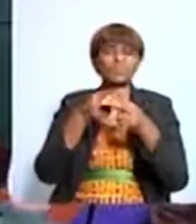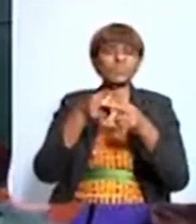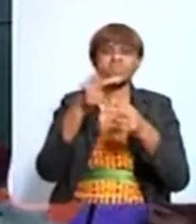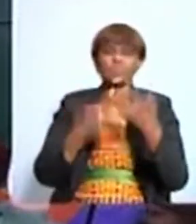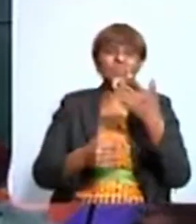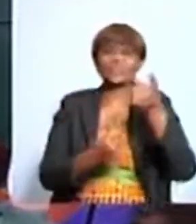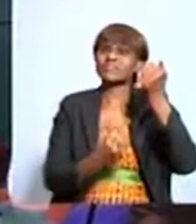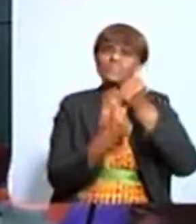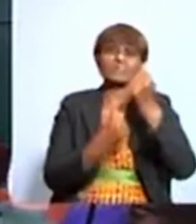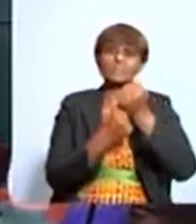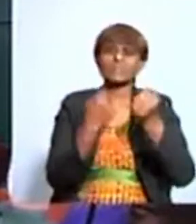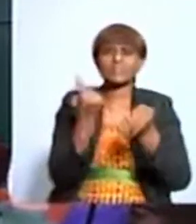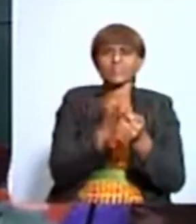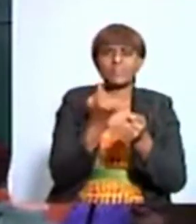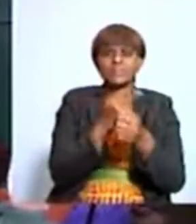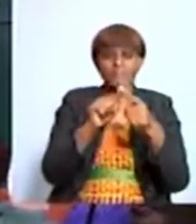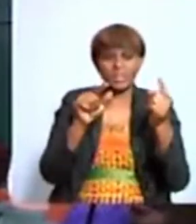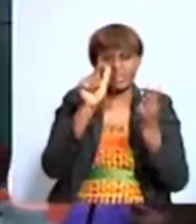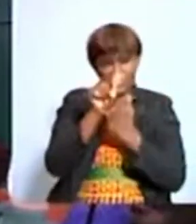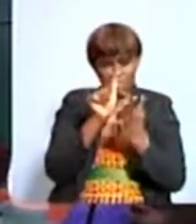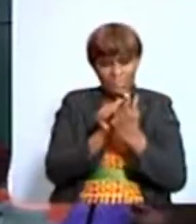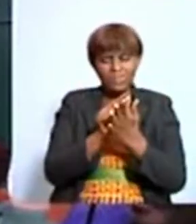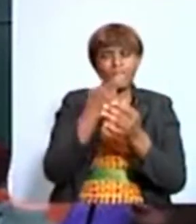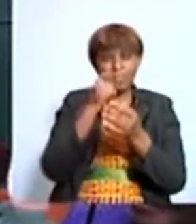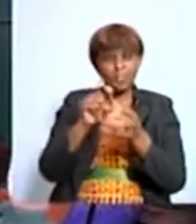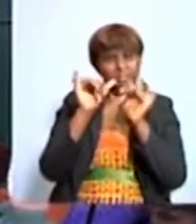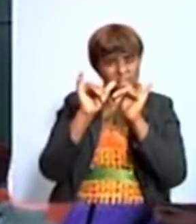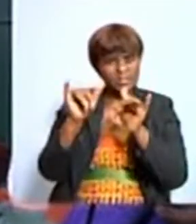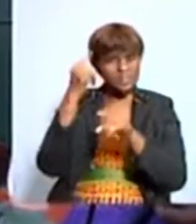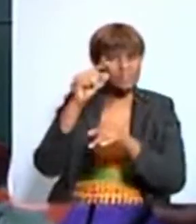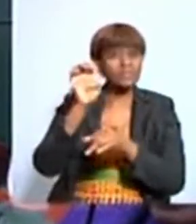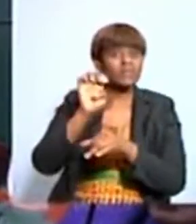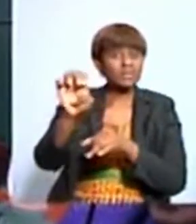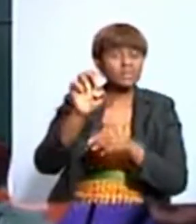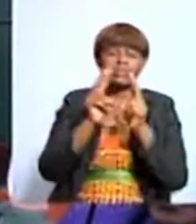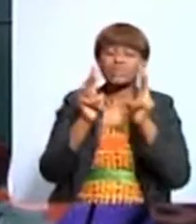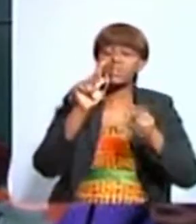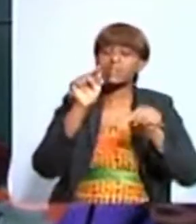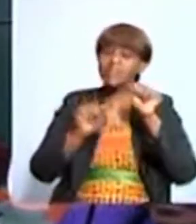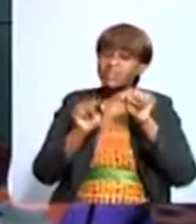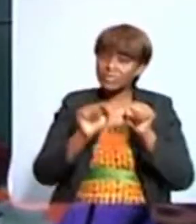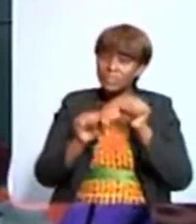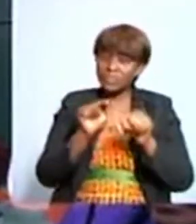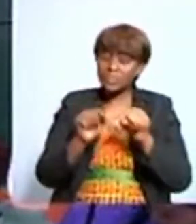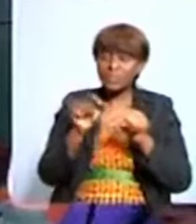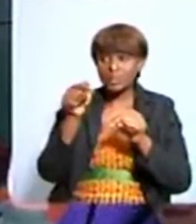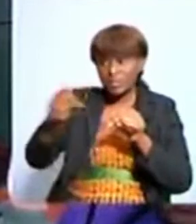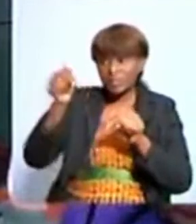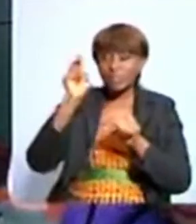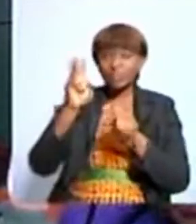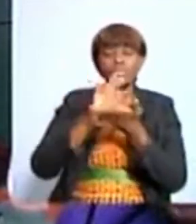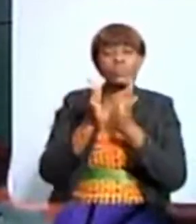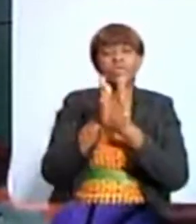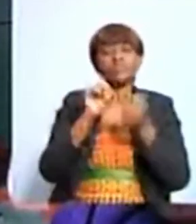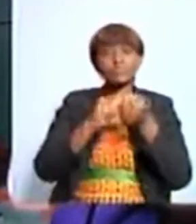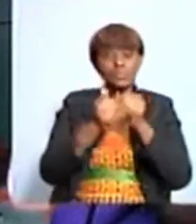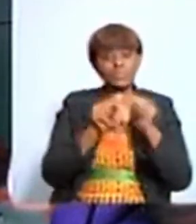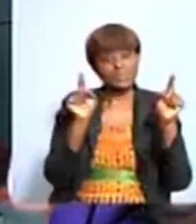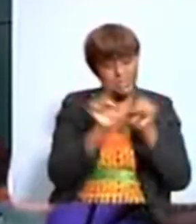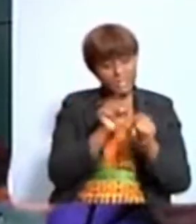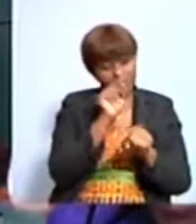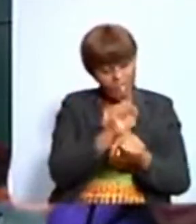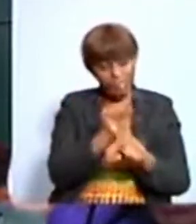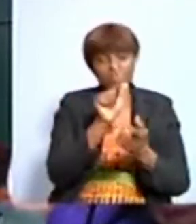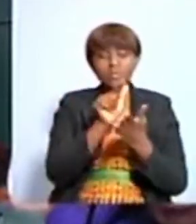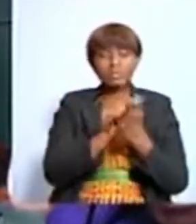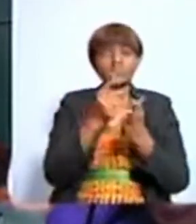term, and yet the law must stand the test of time. And very soon, they will be the victims of the same bill that they're